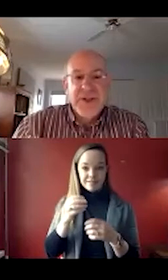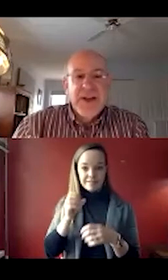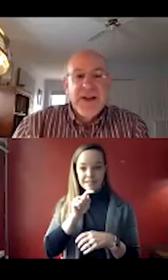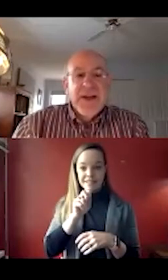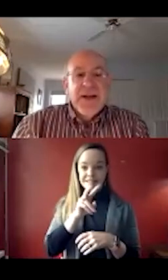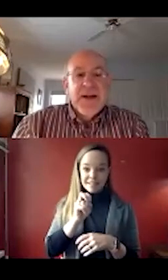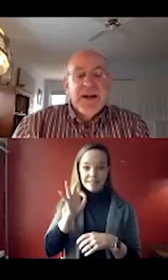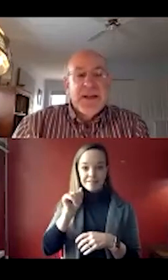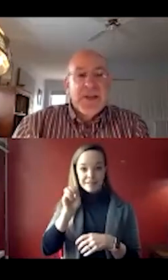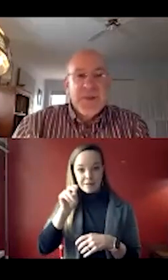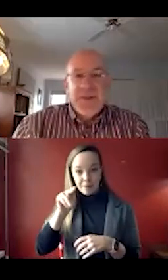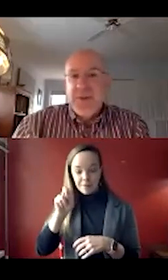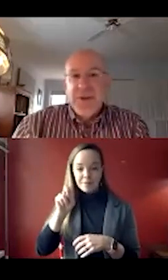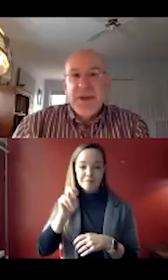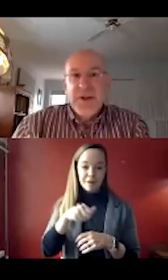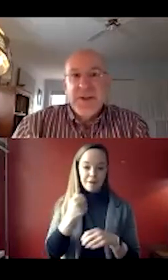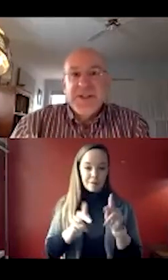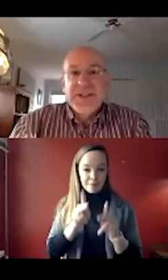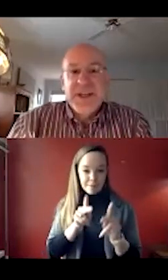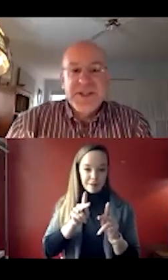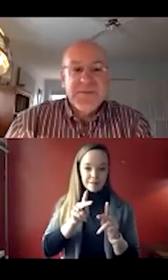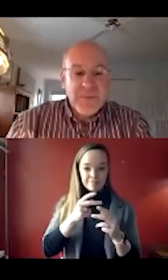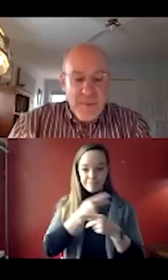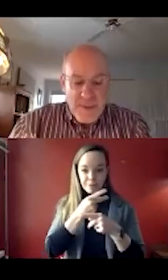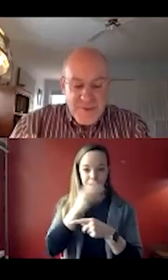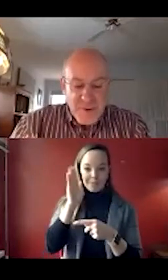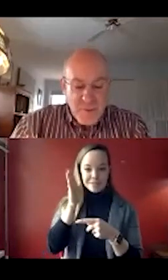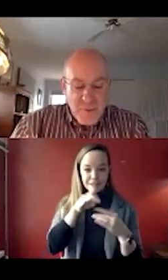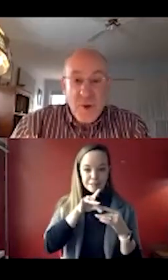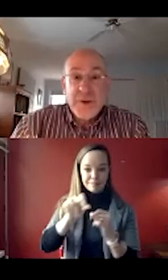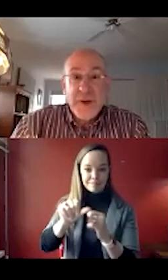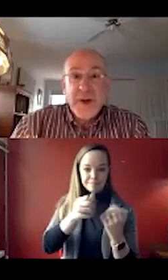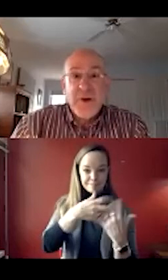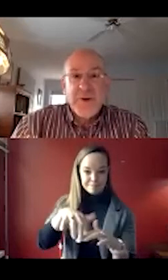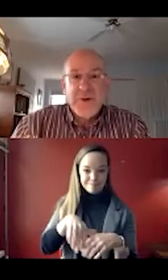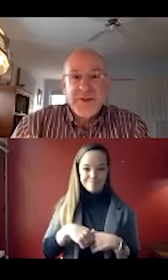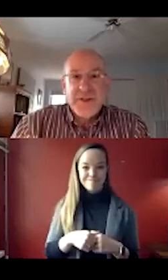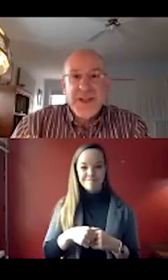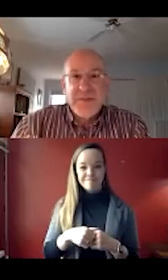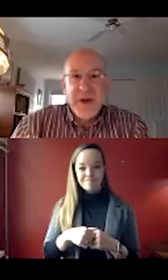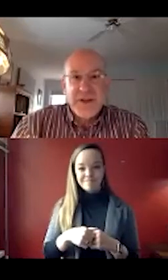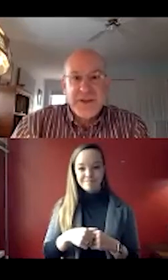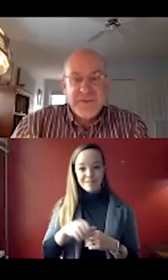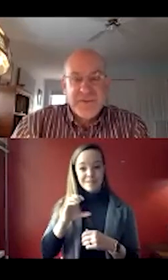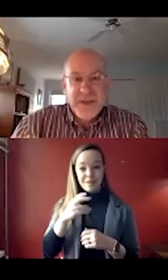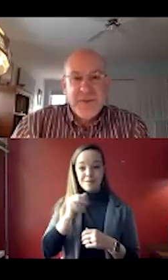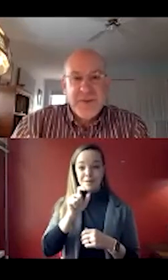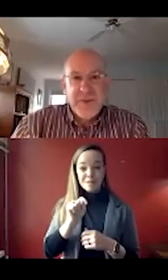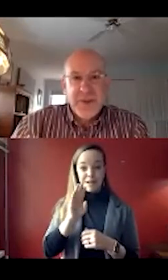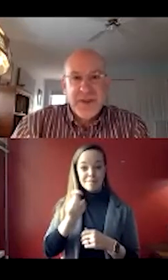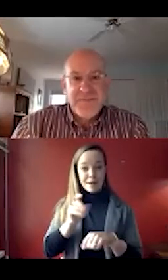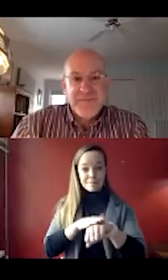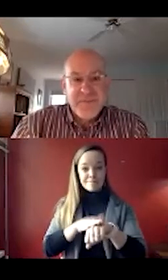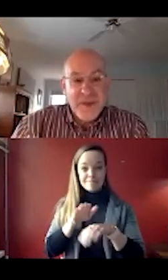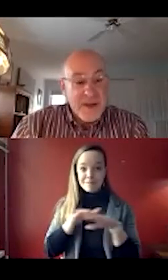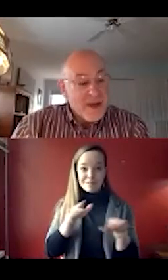others in case we need to communicate during the presentation. So woe to anyone who uses the chat box